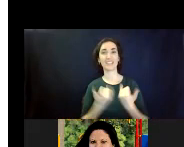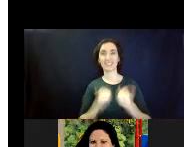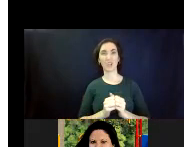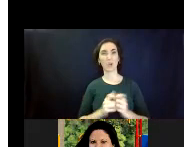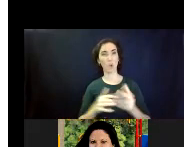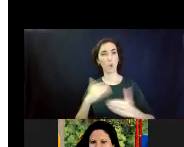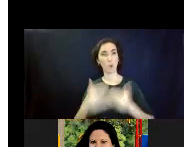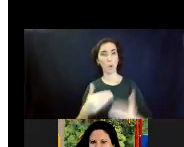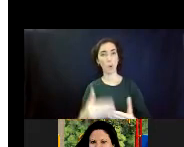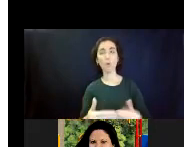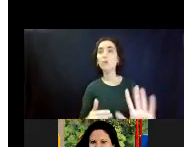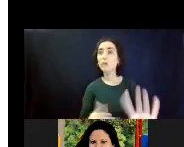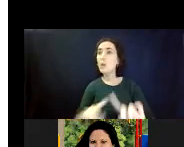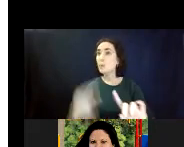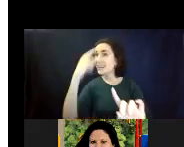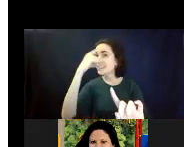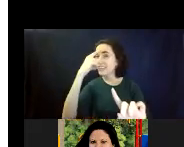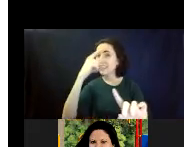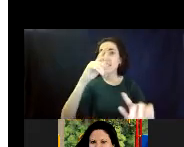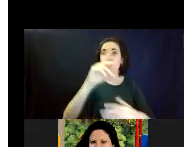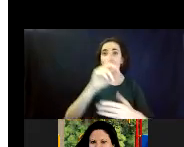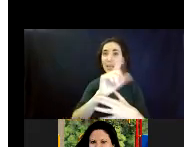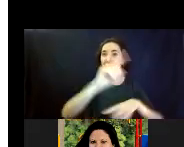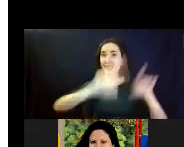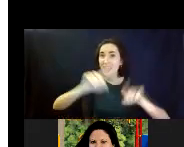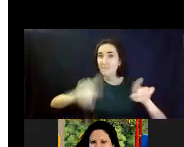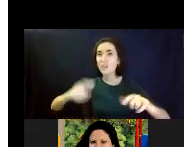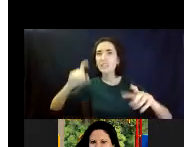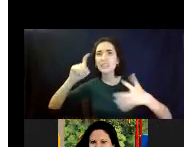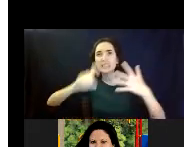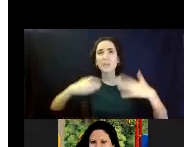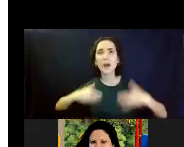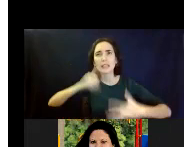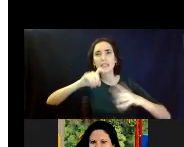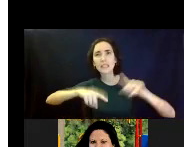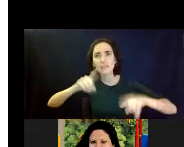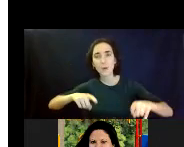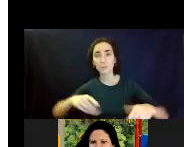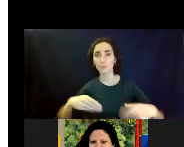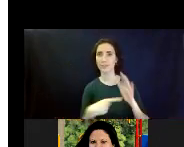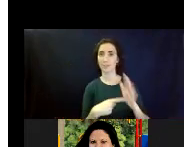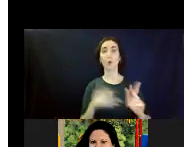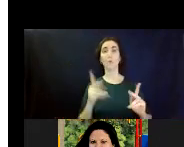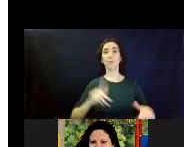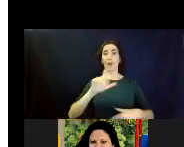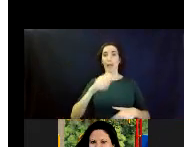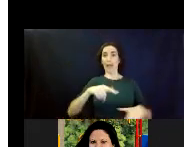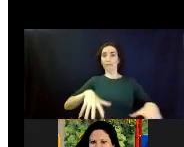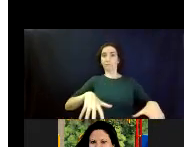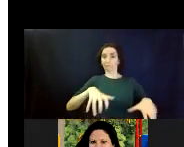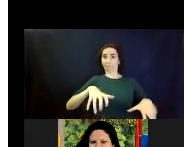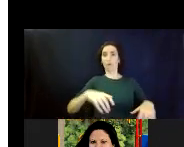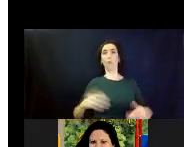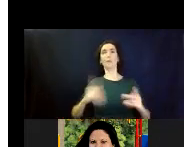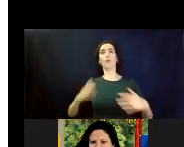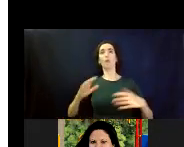though, the physical needs of the various disabilities. The para and quadriplegics needed personal assistance to turn